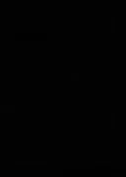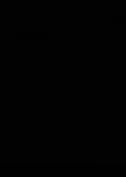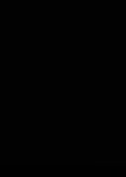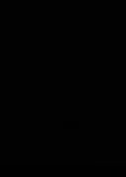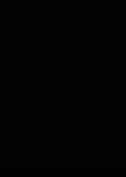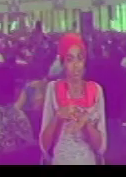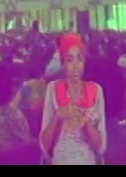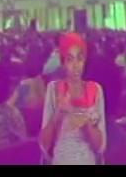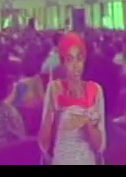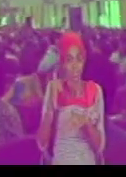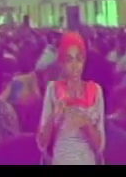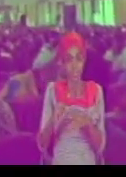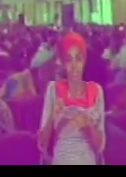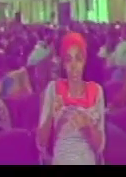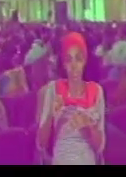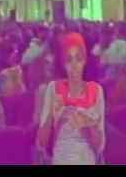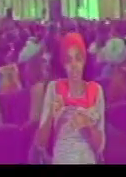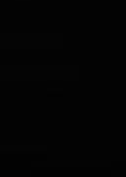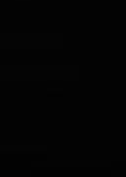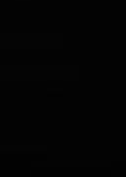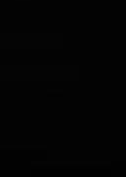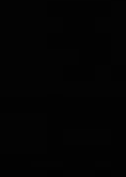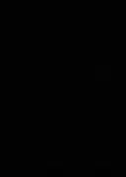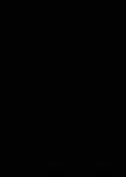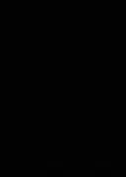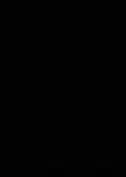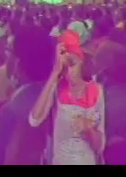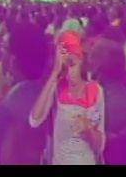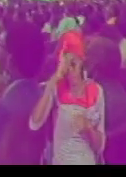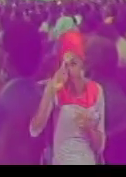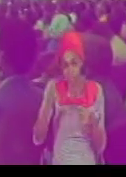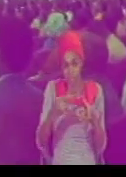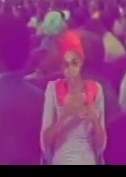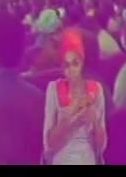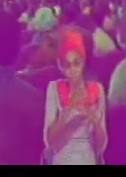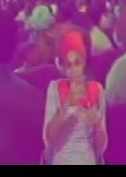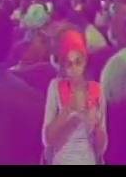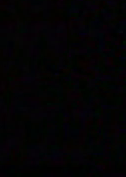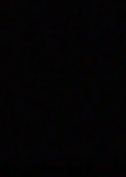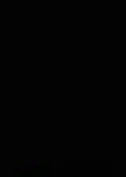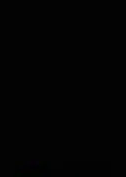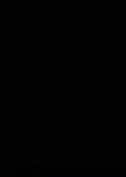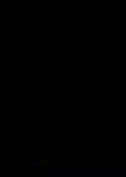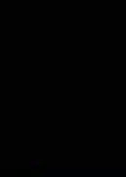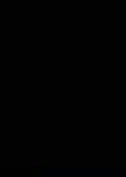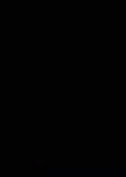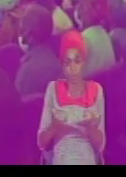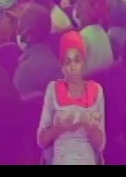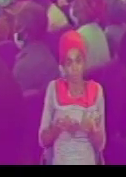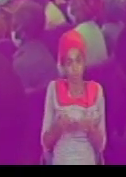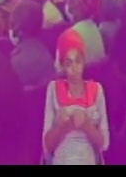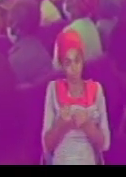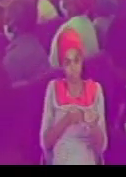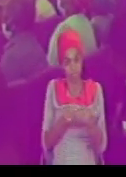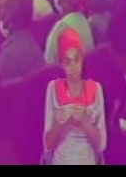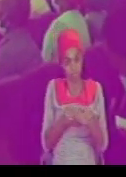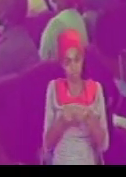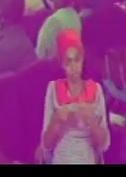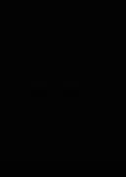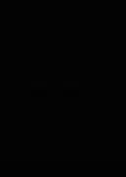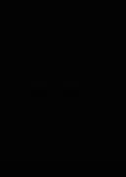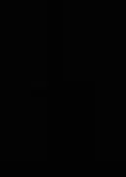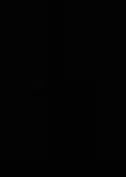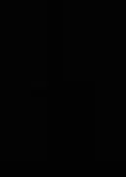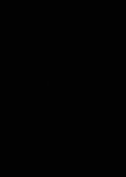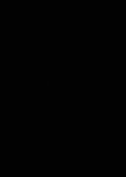Lucifer went away from the Lord. He wanted to compete with the Almighty God, and he drew one